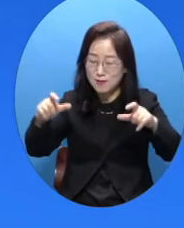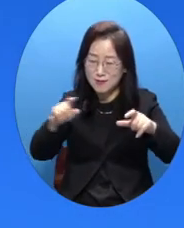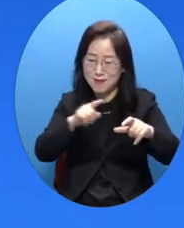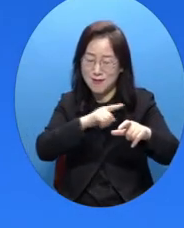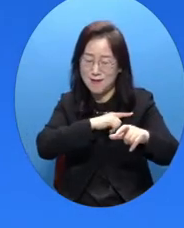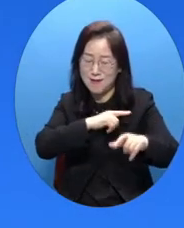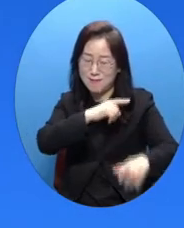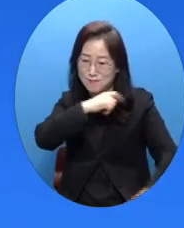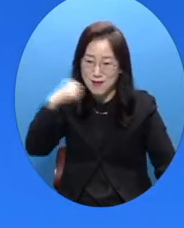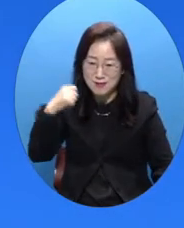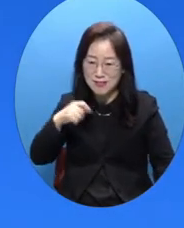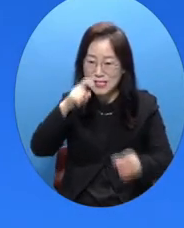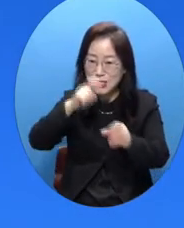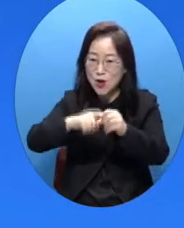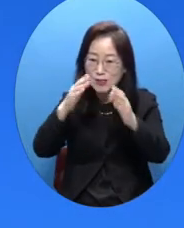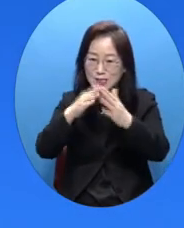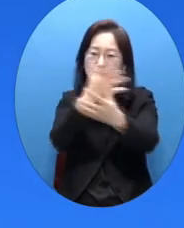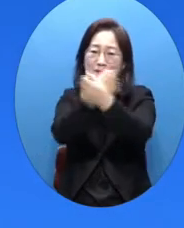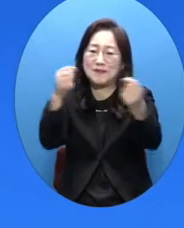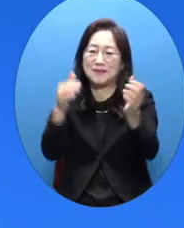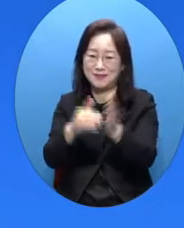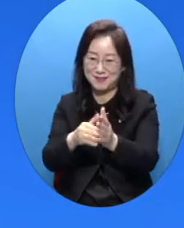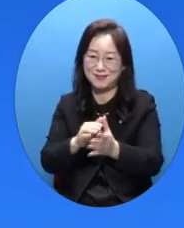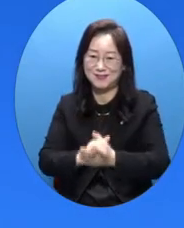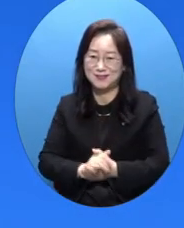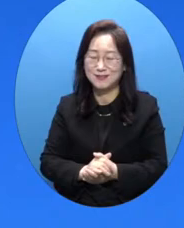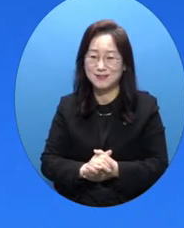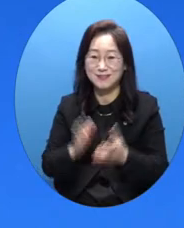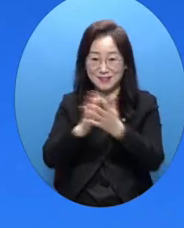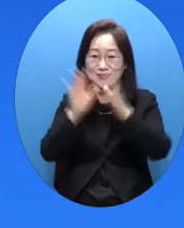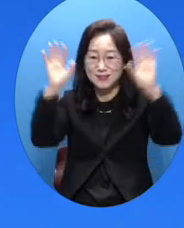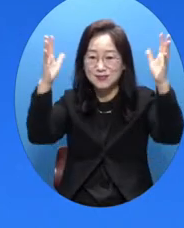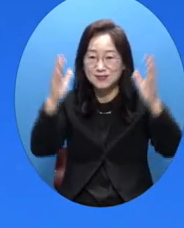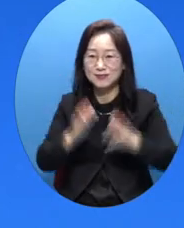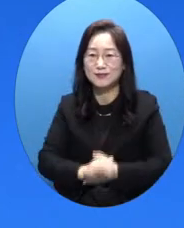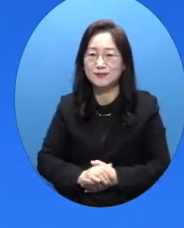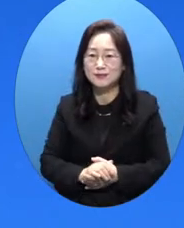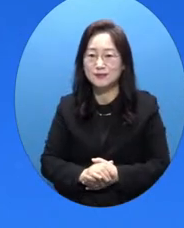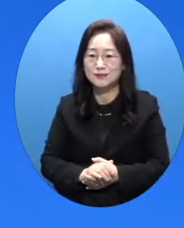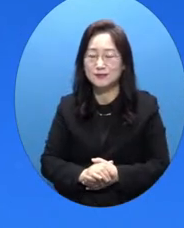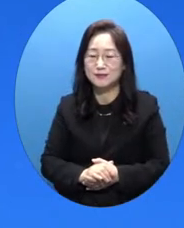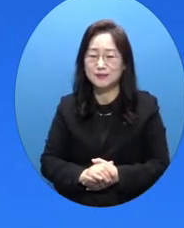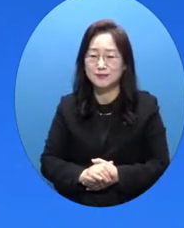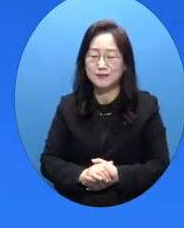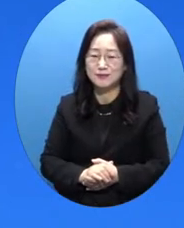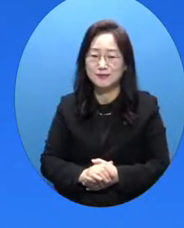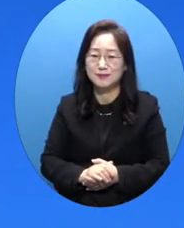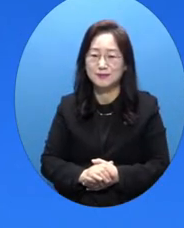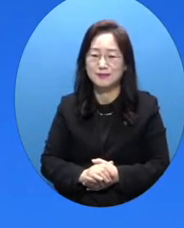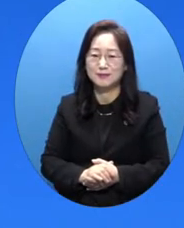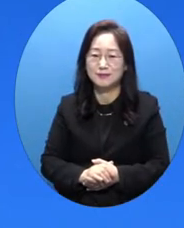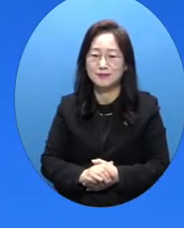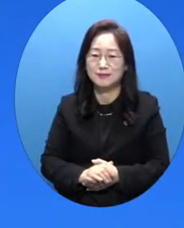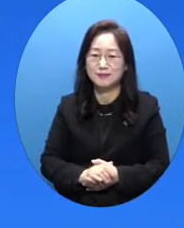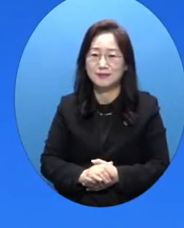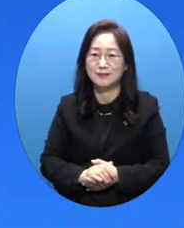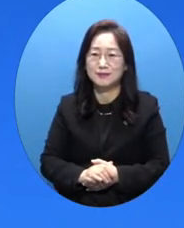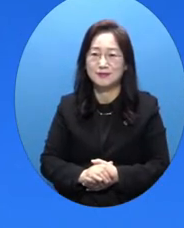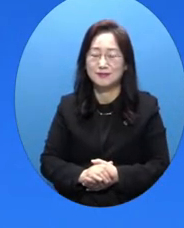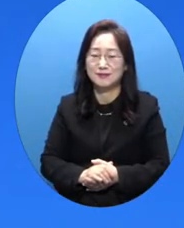all of our church members will be able to gather for Thanksgiving Sunday in three years now